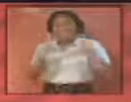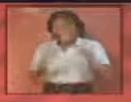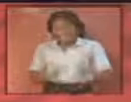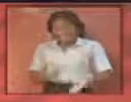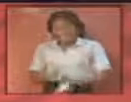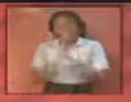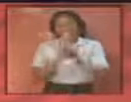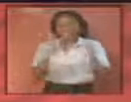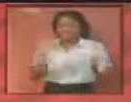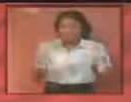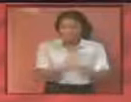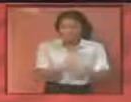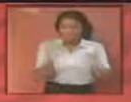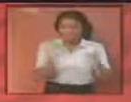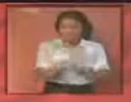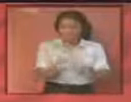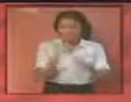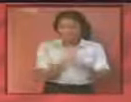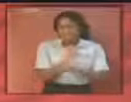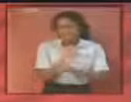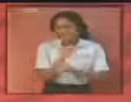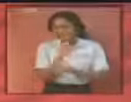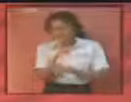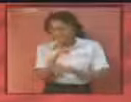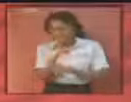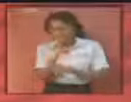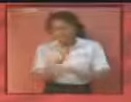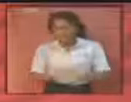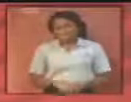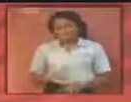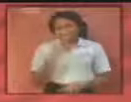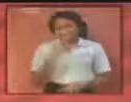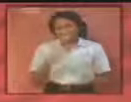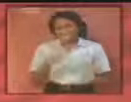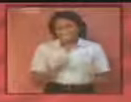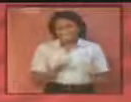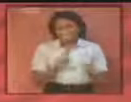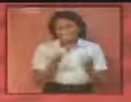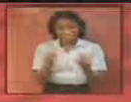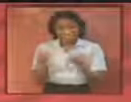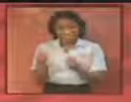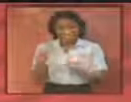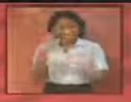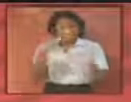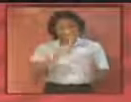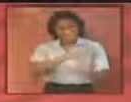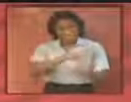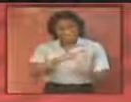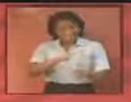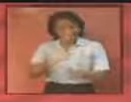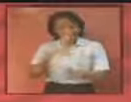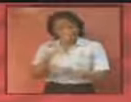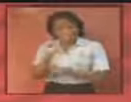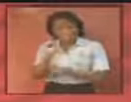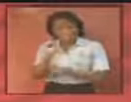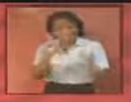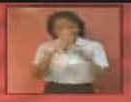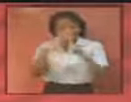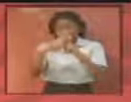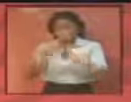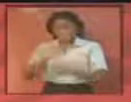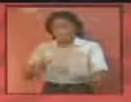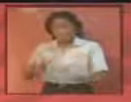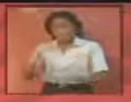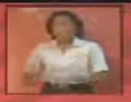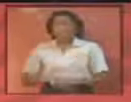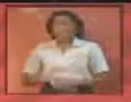names of these variants, because they're quite a mouthful. So the next vaccine we received in Trinidad and Tobago